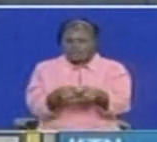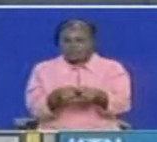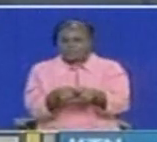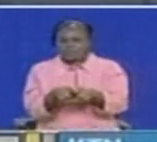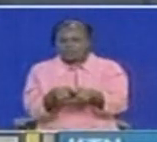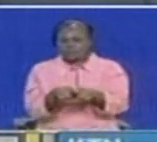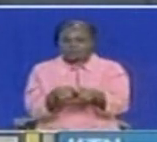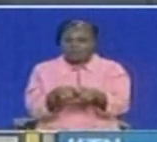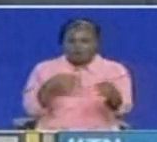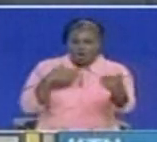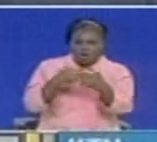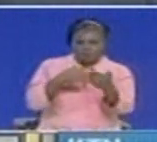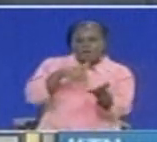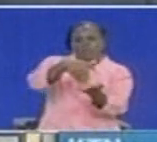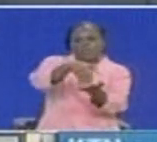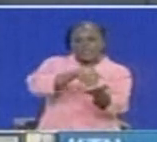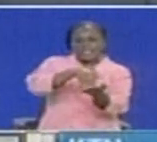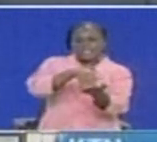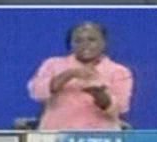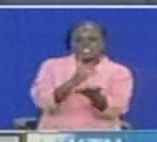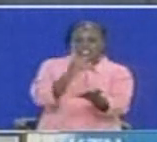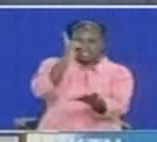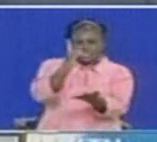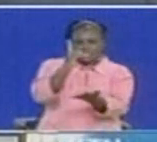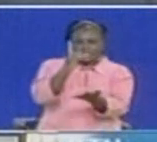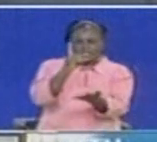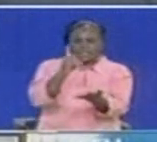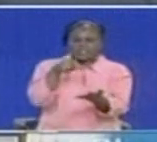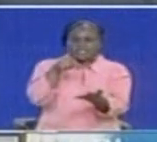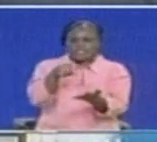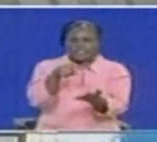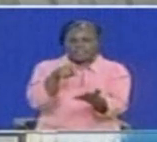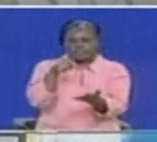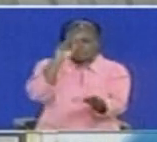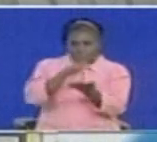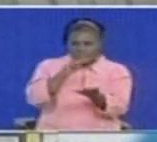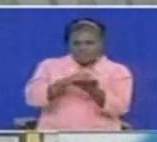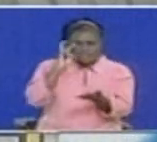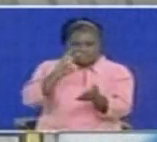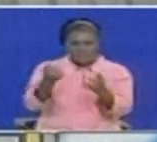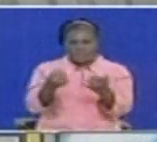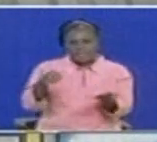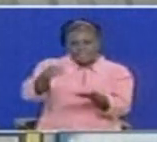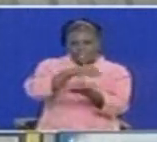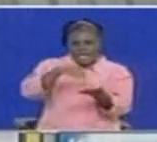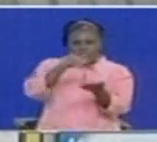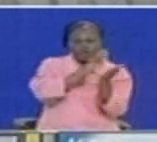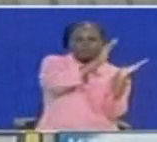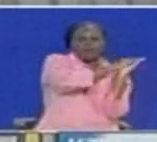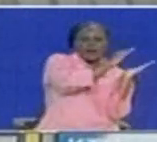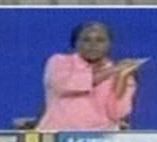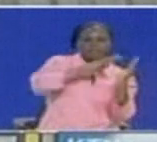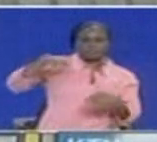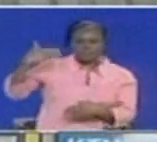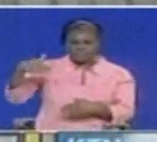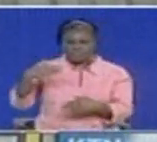which always serves to weaken the shilling. So that has been one of the causes of depreciation. The Central Bank of Kenya has been required to